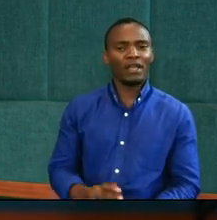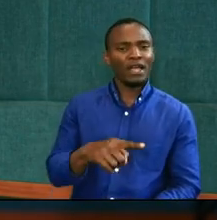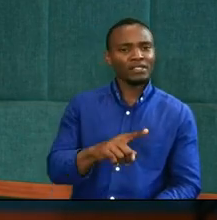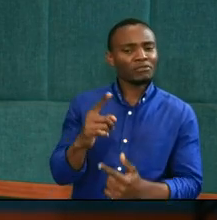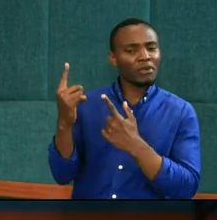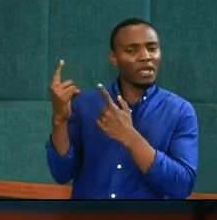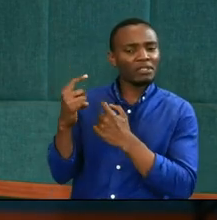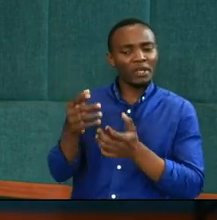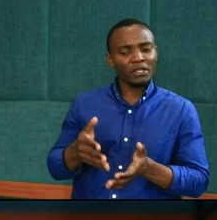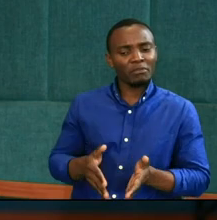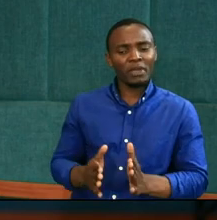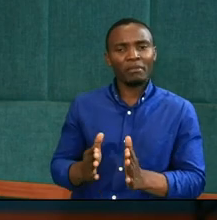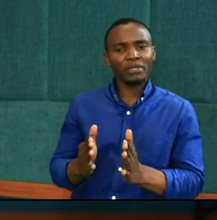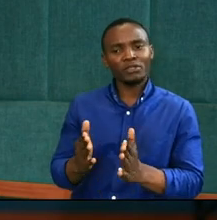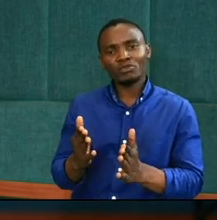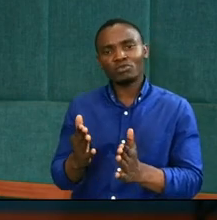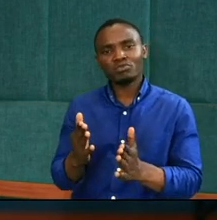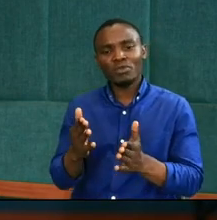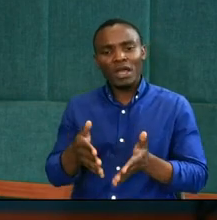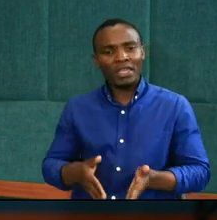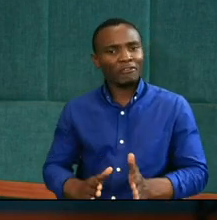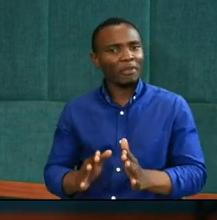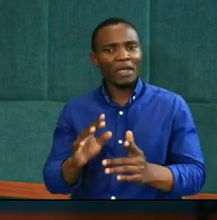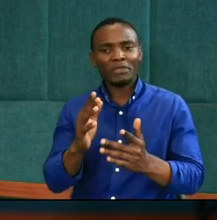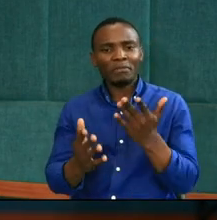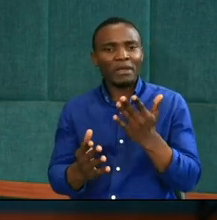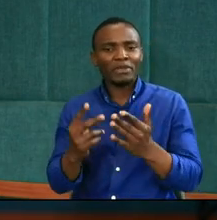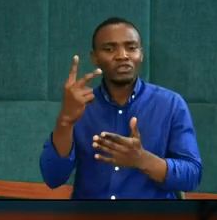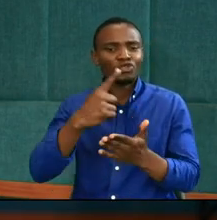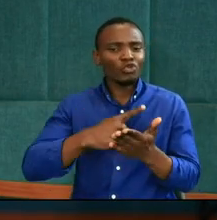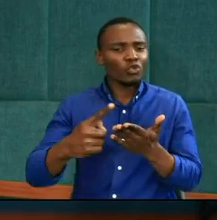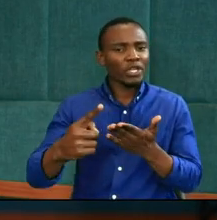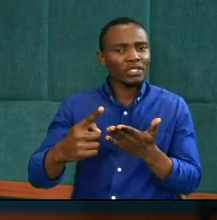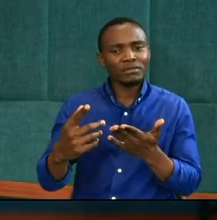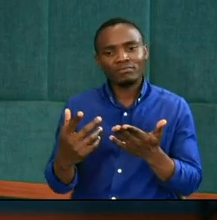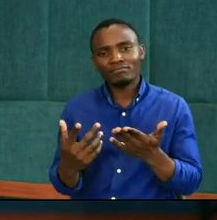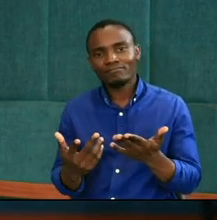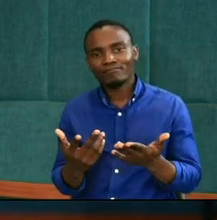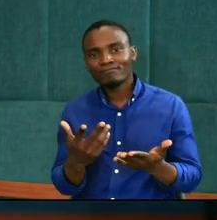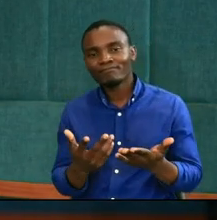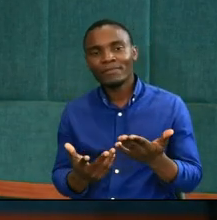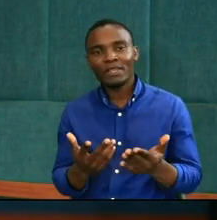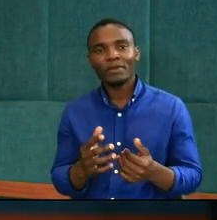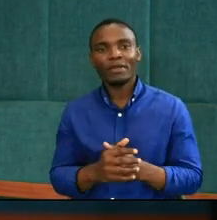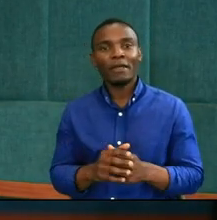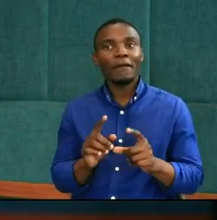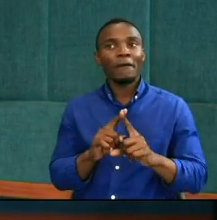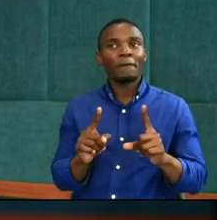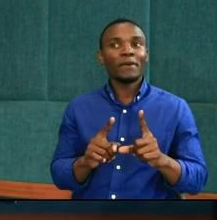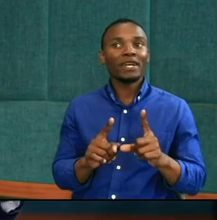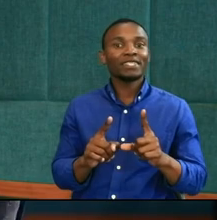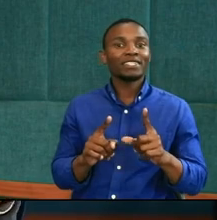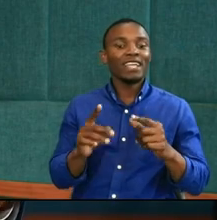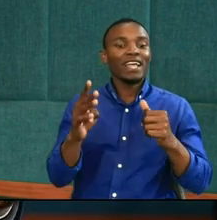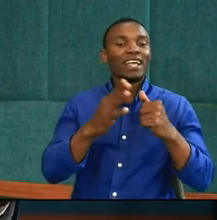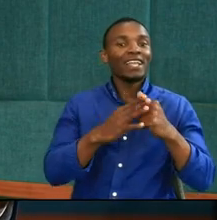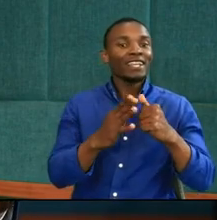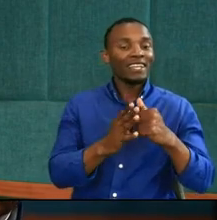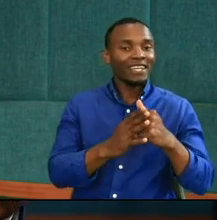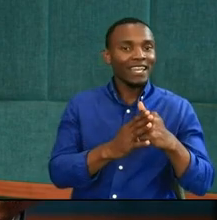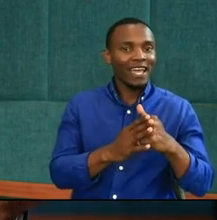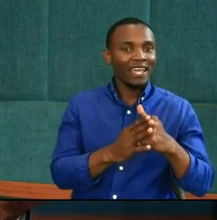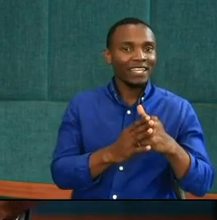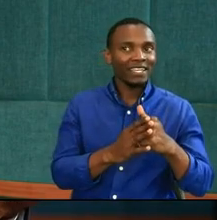expect the baby to come maybe in another 2 weeks, they will tell you. But 9 o'clock on Monday